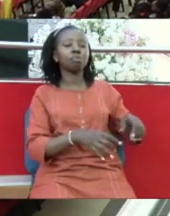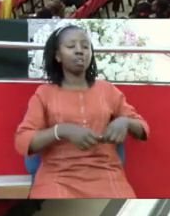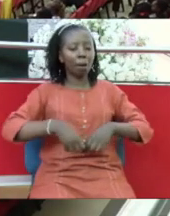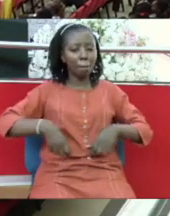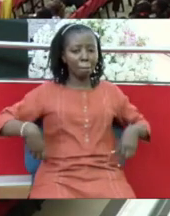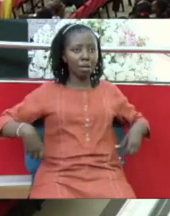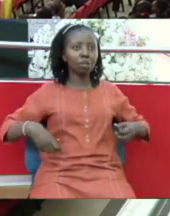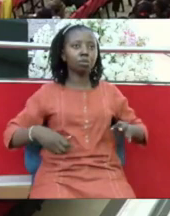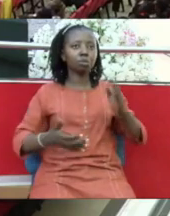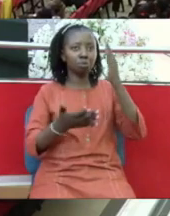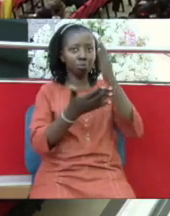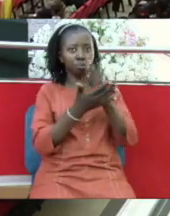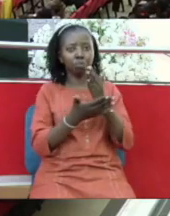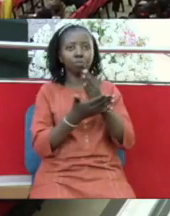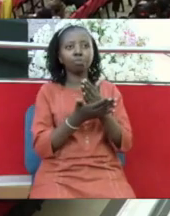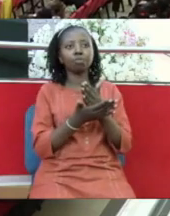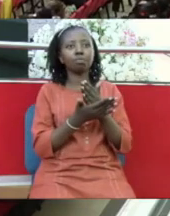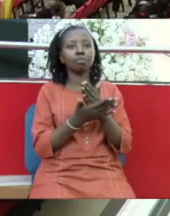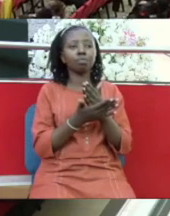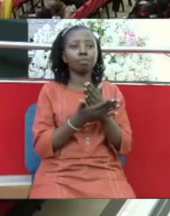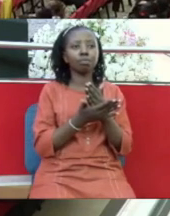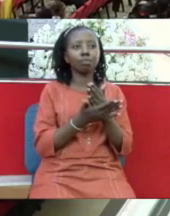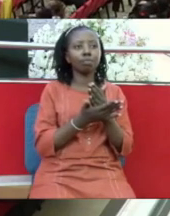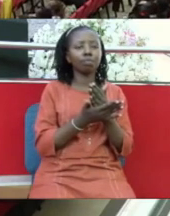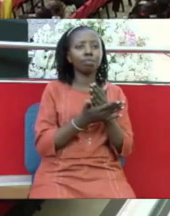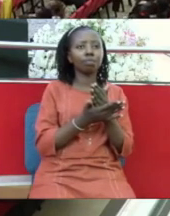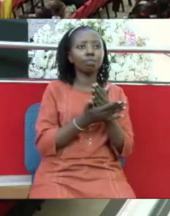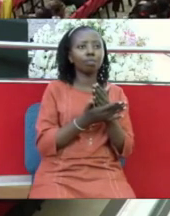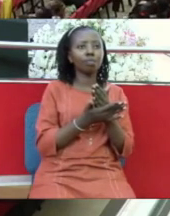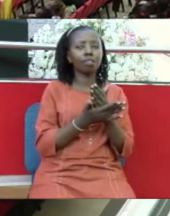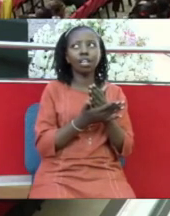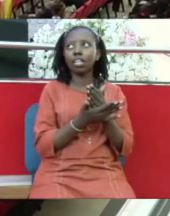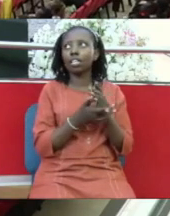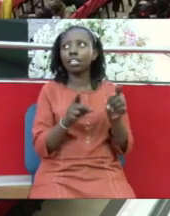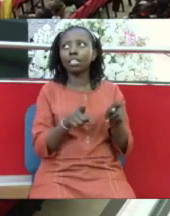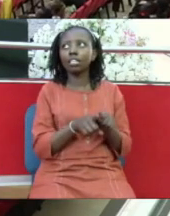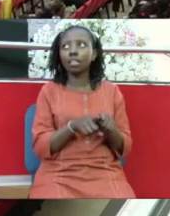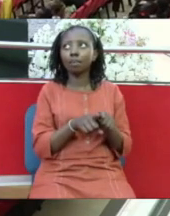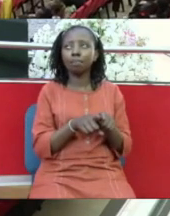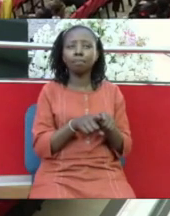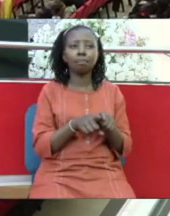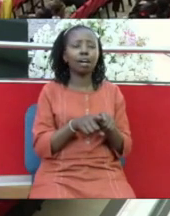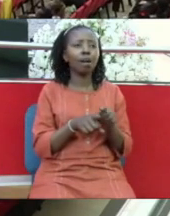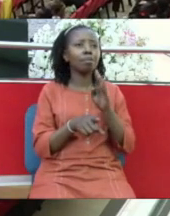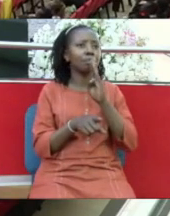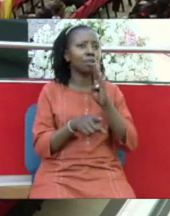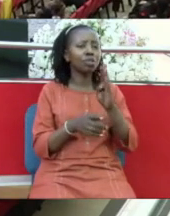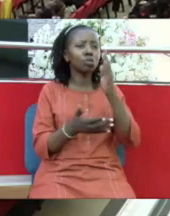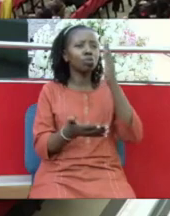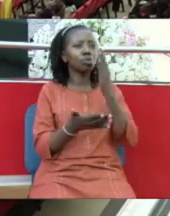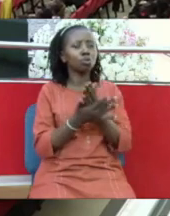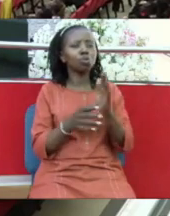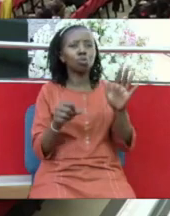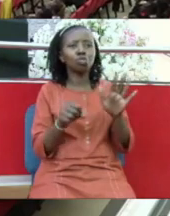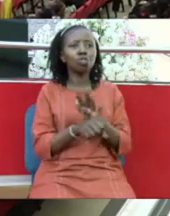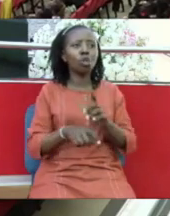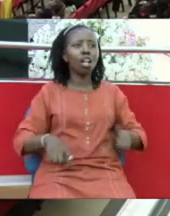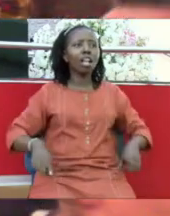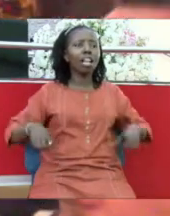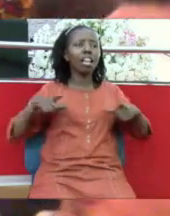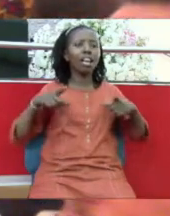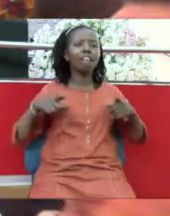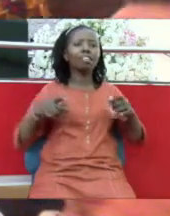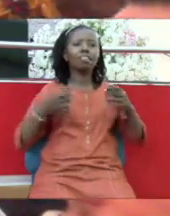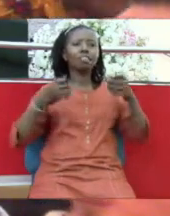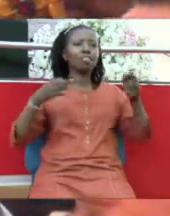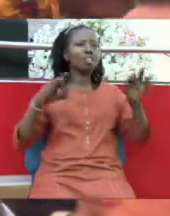truth. A commitment to a life of integrity. If you live a life of integrity, you never look